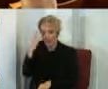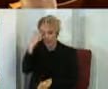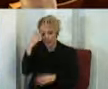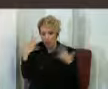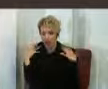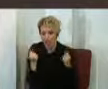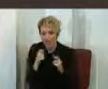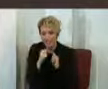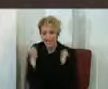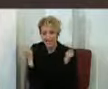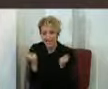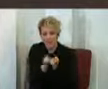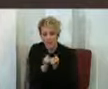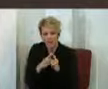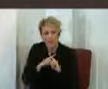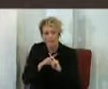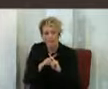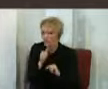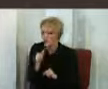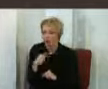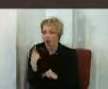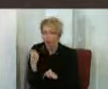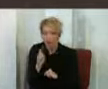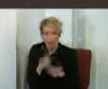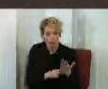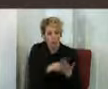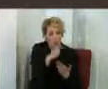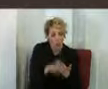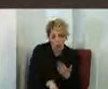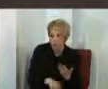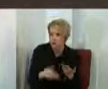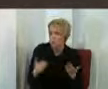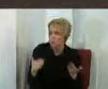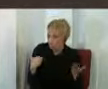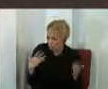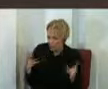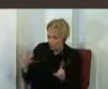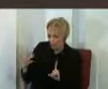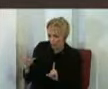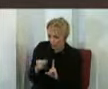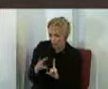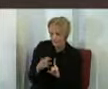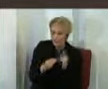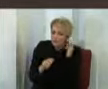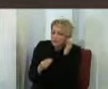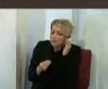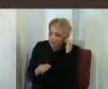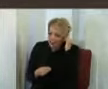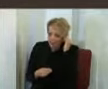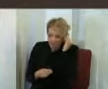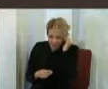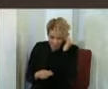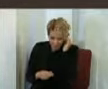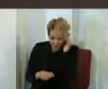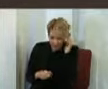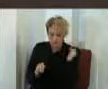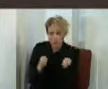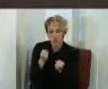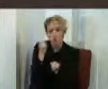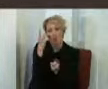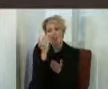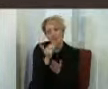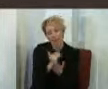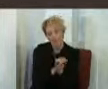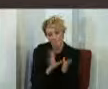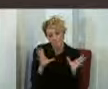been established, not with just all the programs that we manifest, but through the rooms and the meeting halls that go on in our church